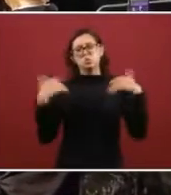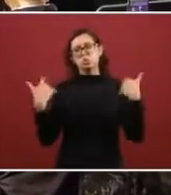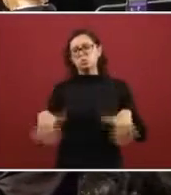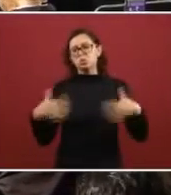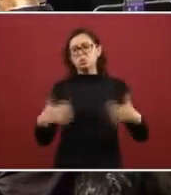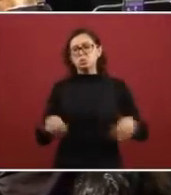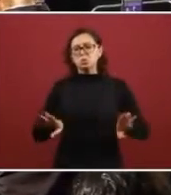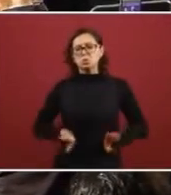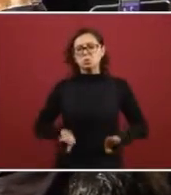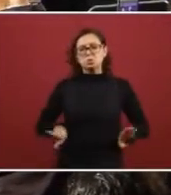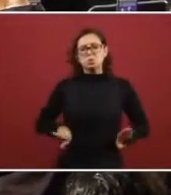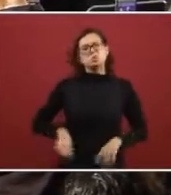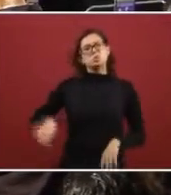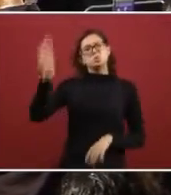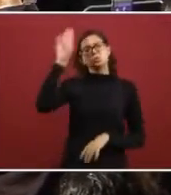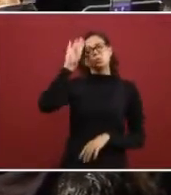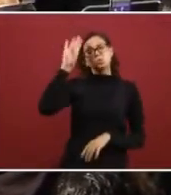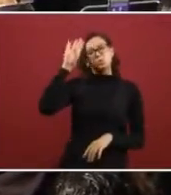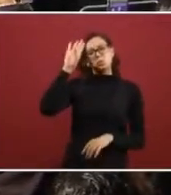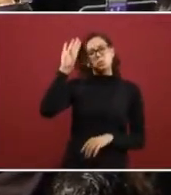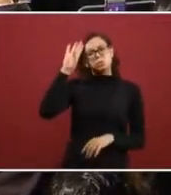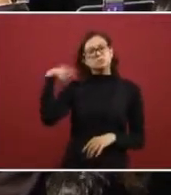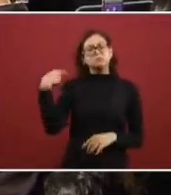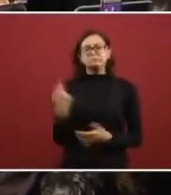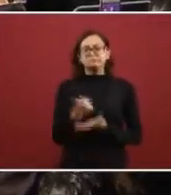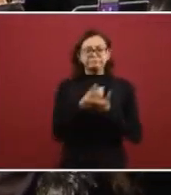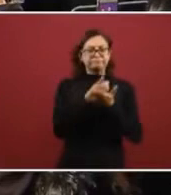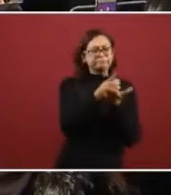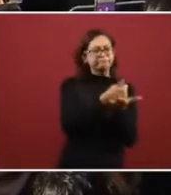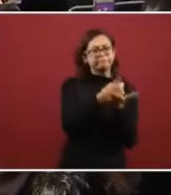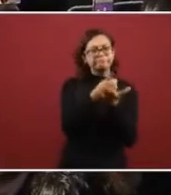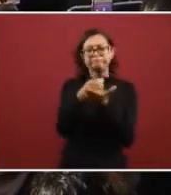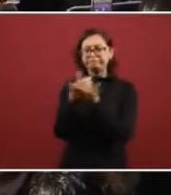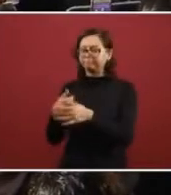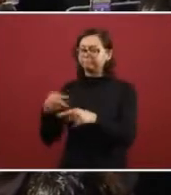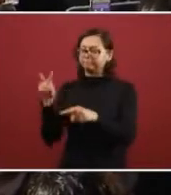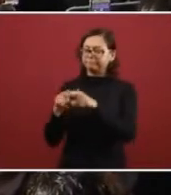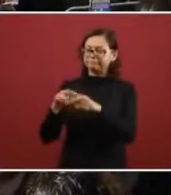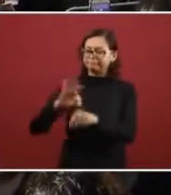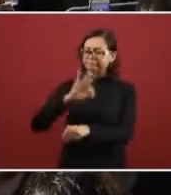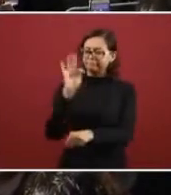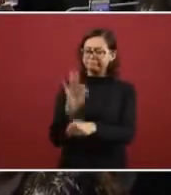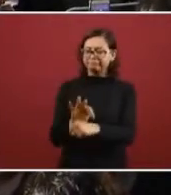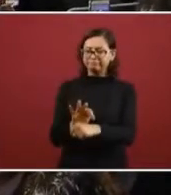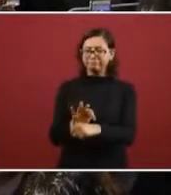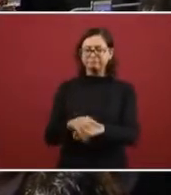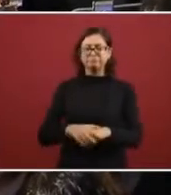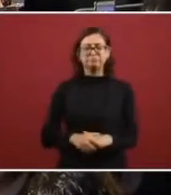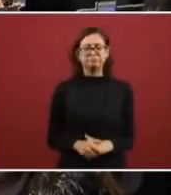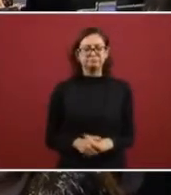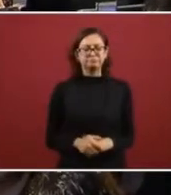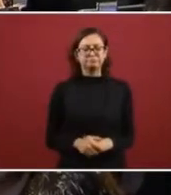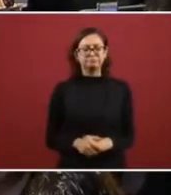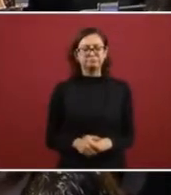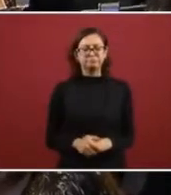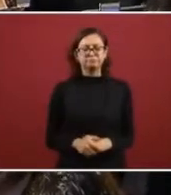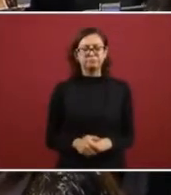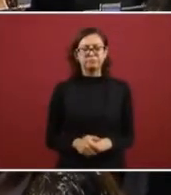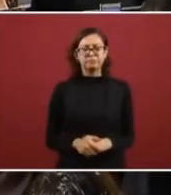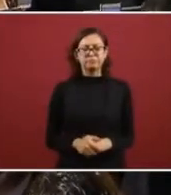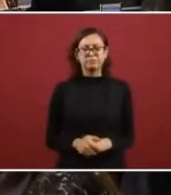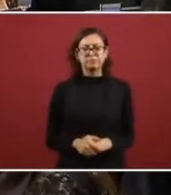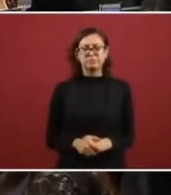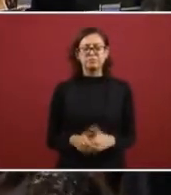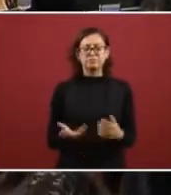honors to those people that were distinguished due to their show of protection for